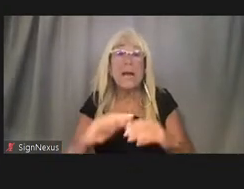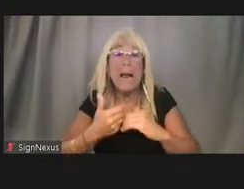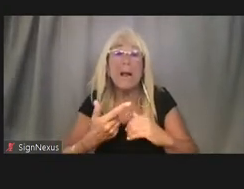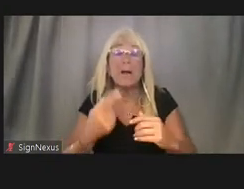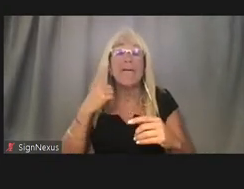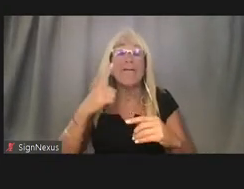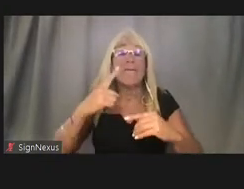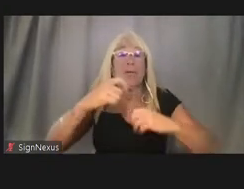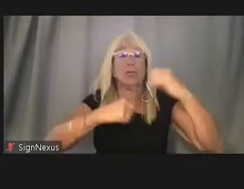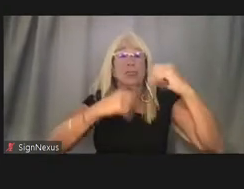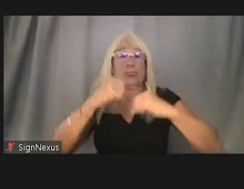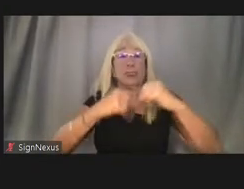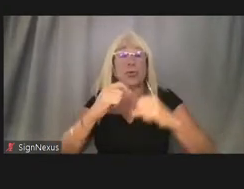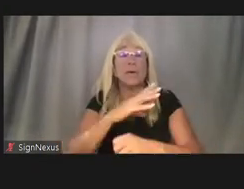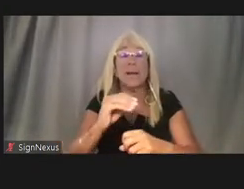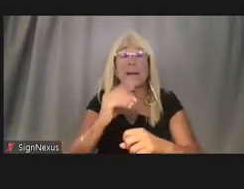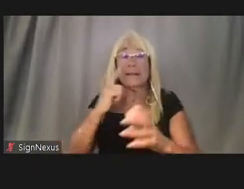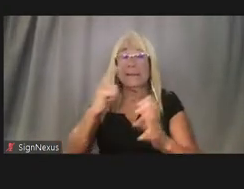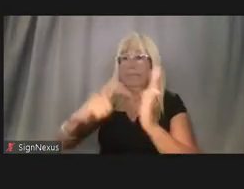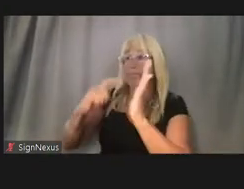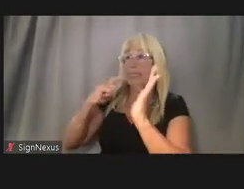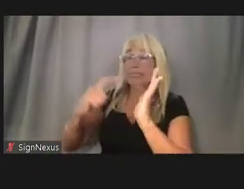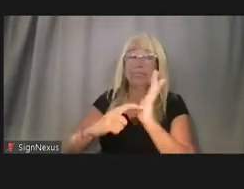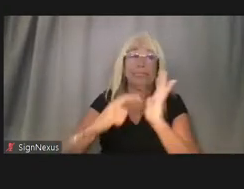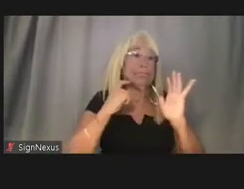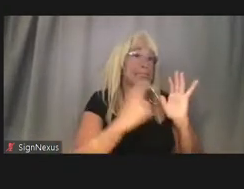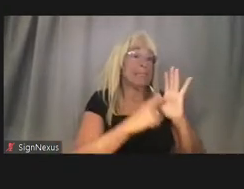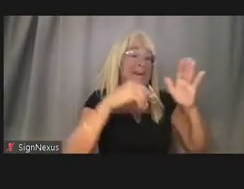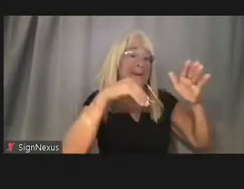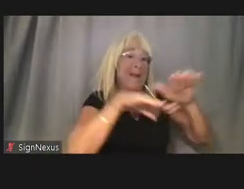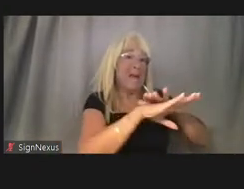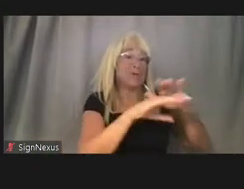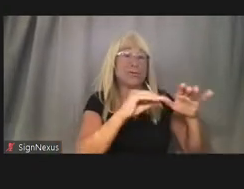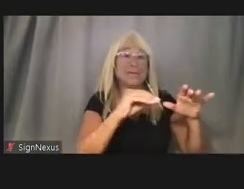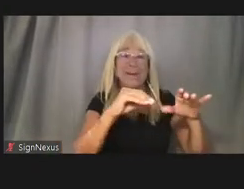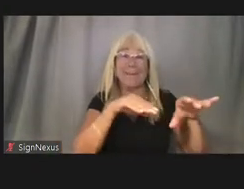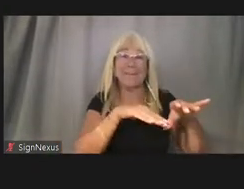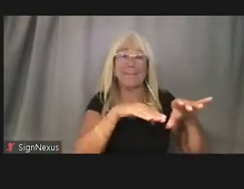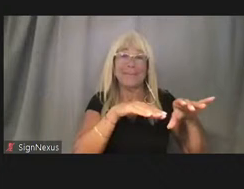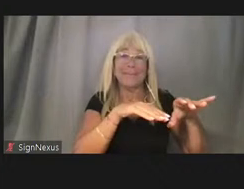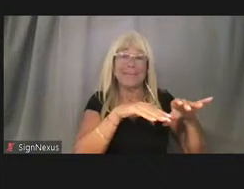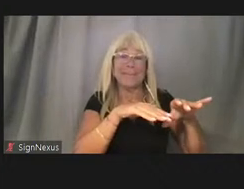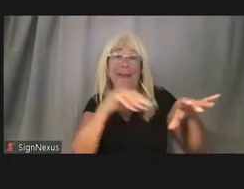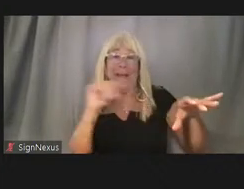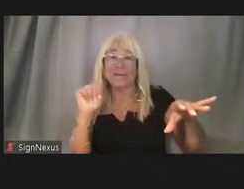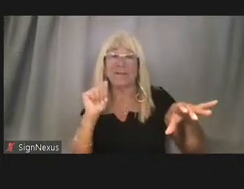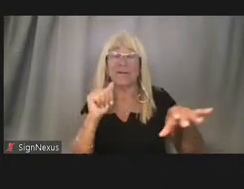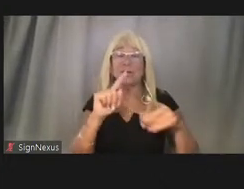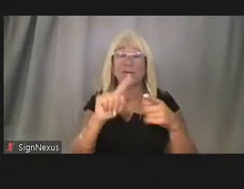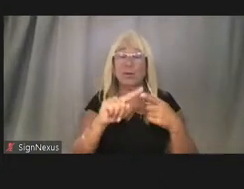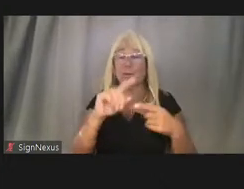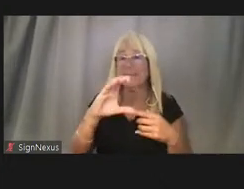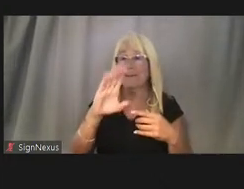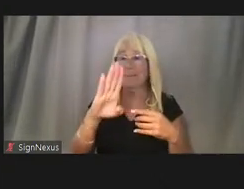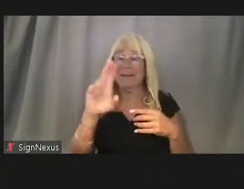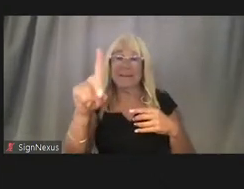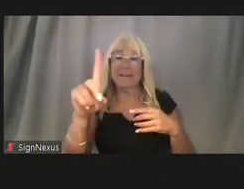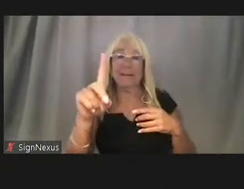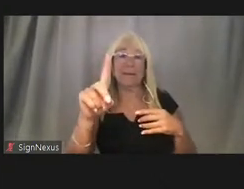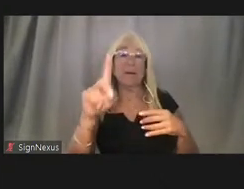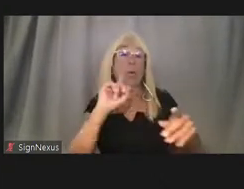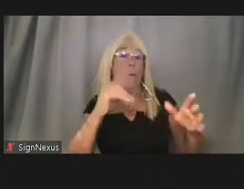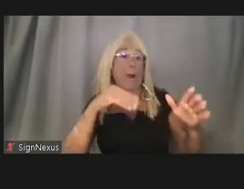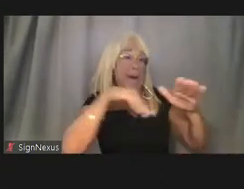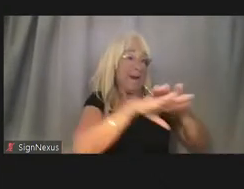infrastructure would include detection points placed at entrances and exits to the Manhattan CBD on the Avenues these detection points